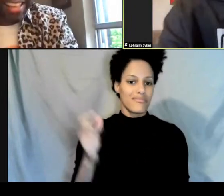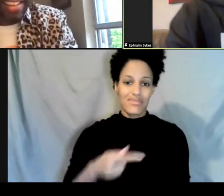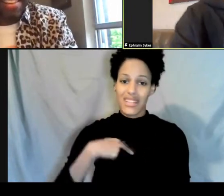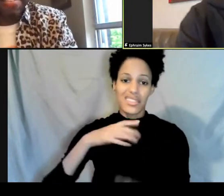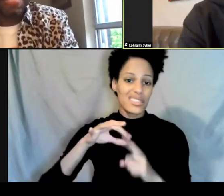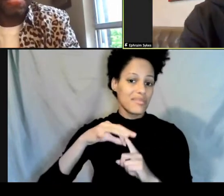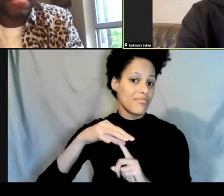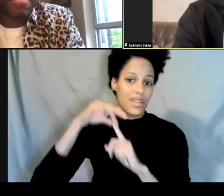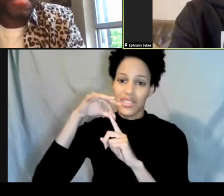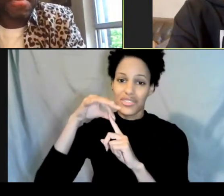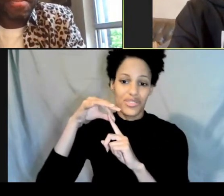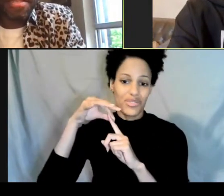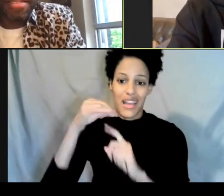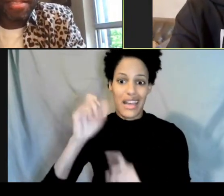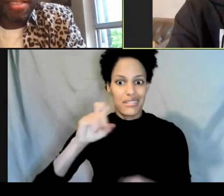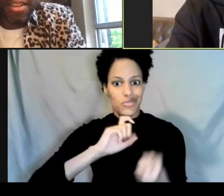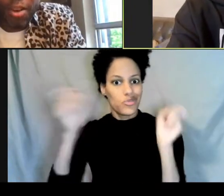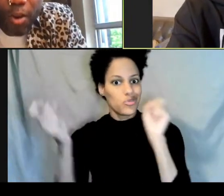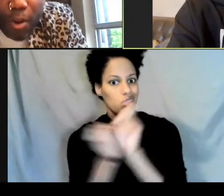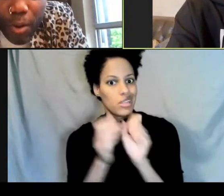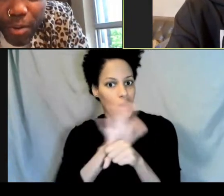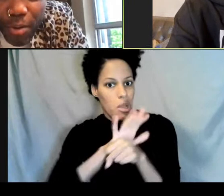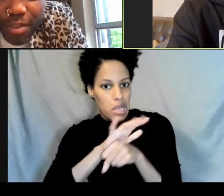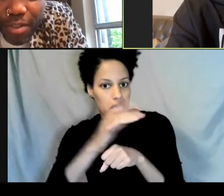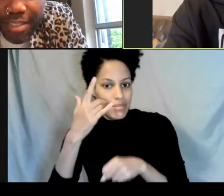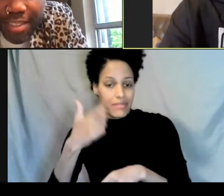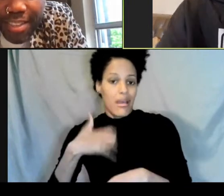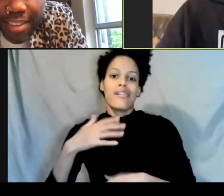special. I had to change locations real quick because my phone was gonna die.